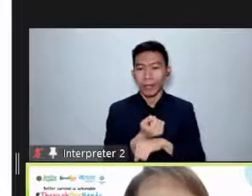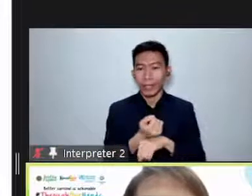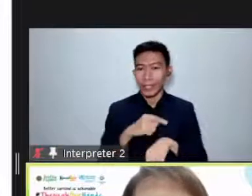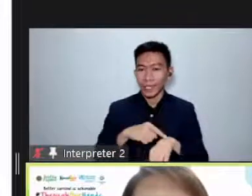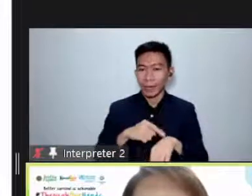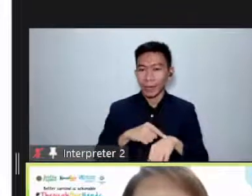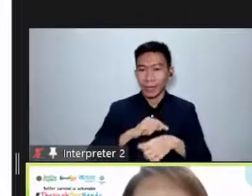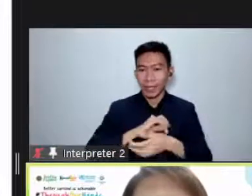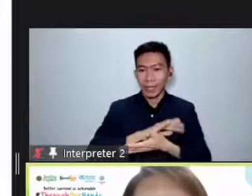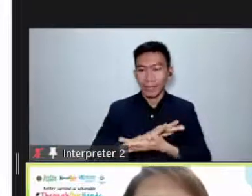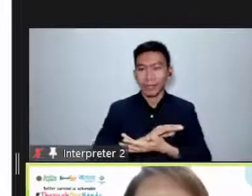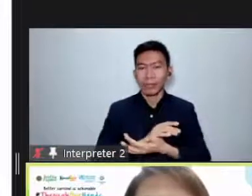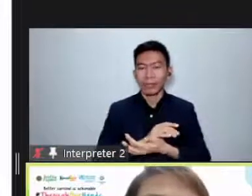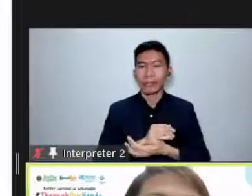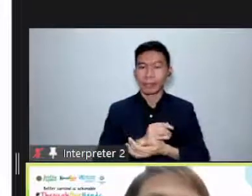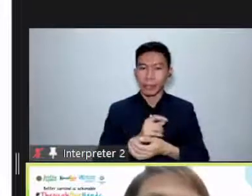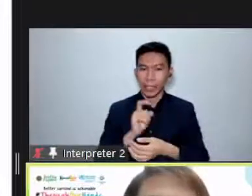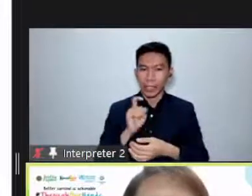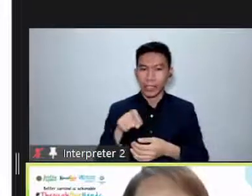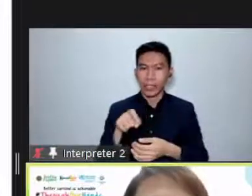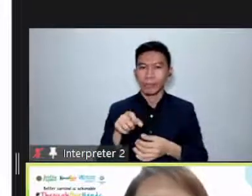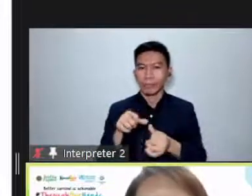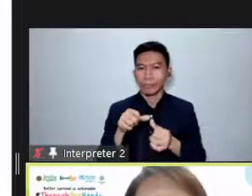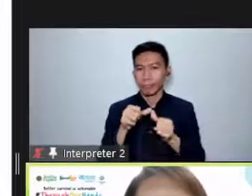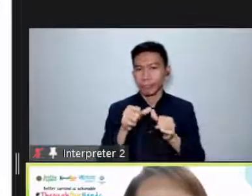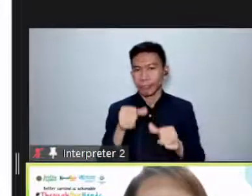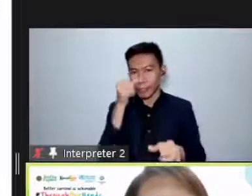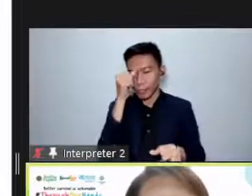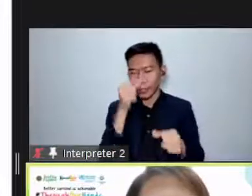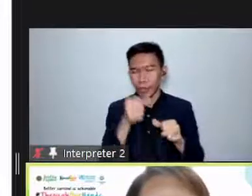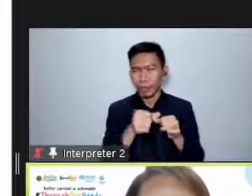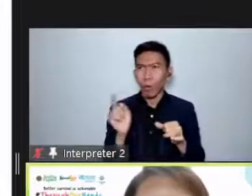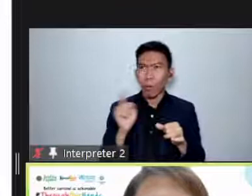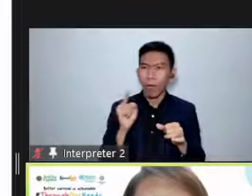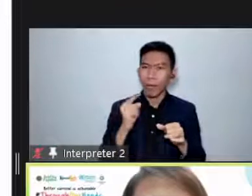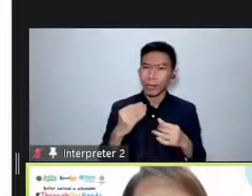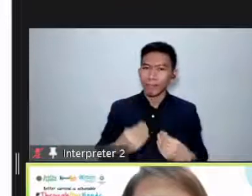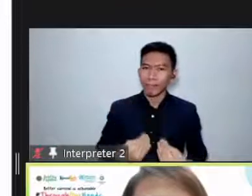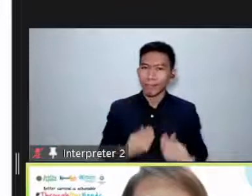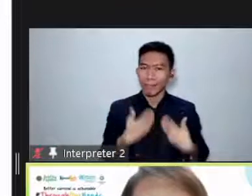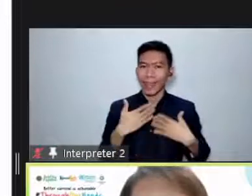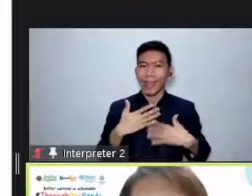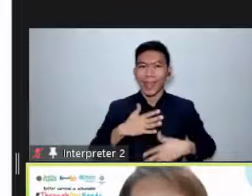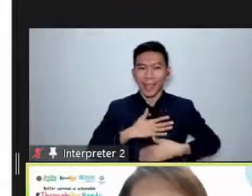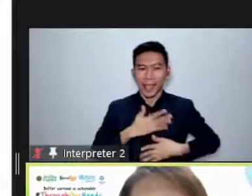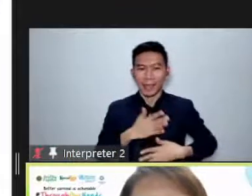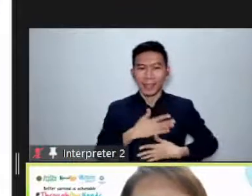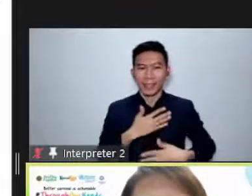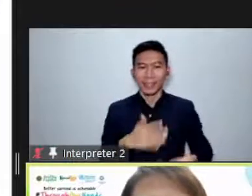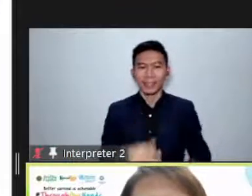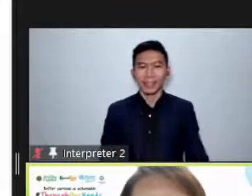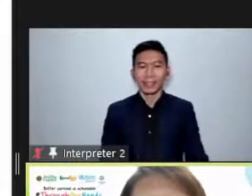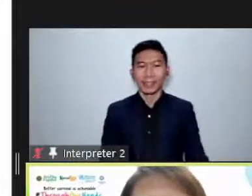We should not forget what truly makes us happy. So for the last